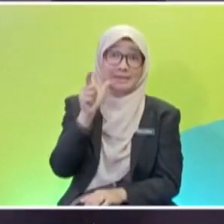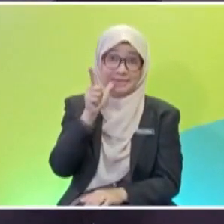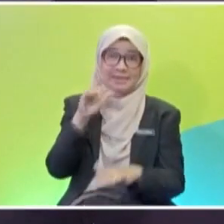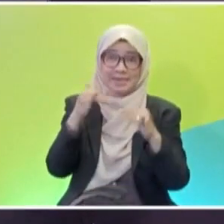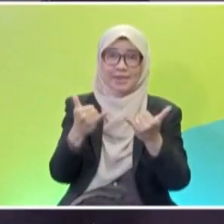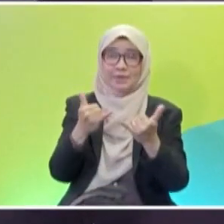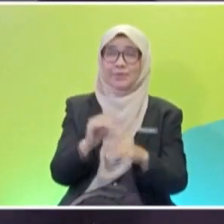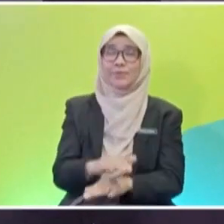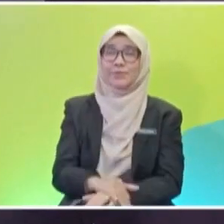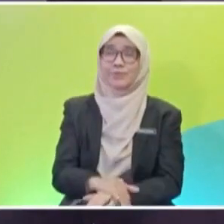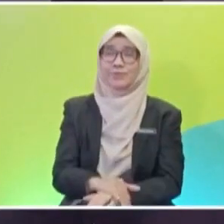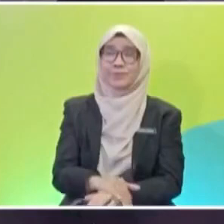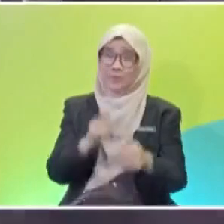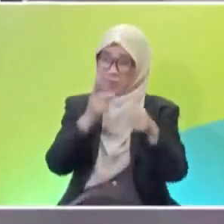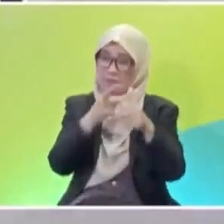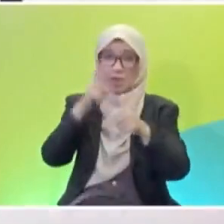second question later. Okay.